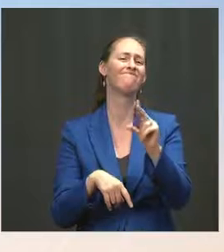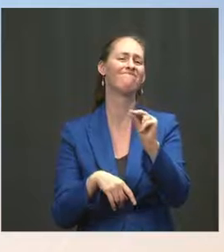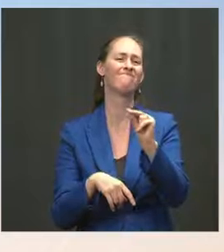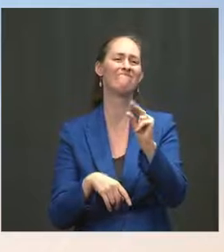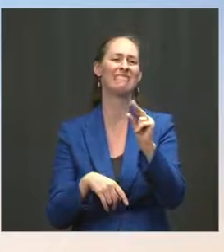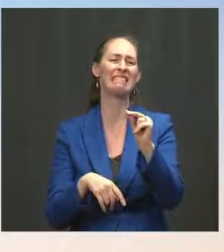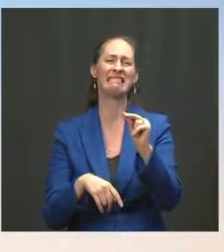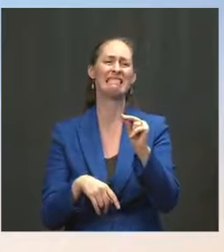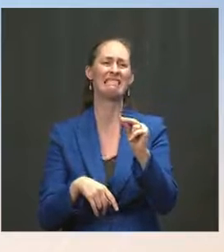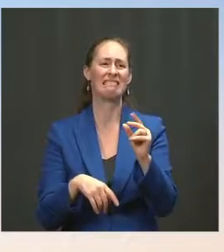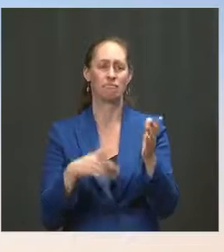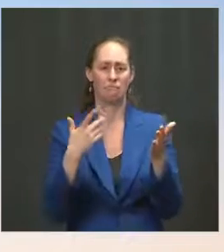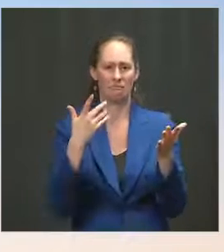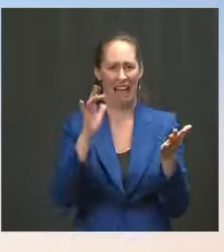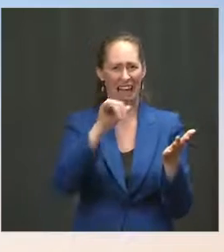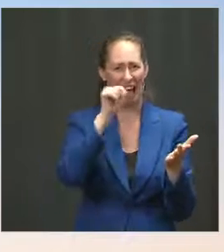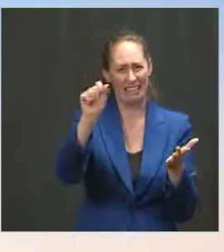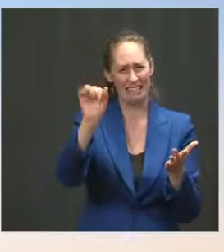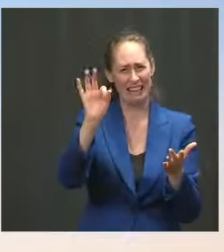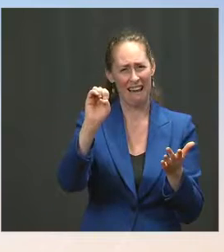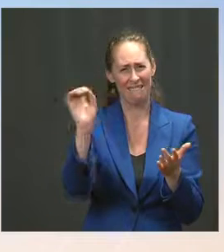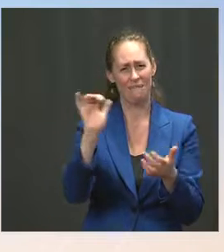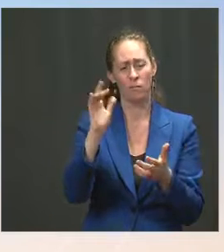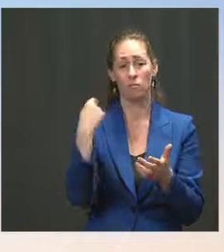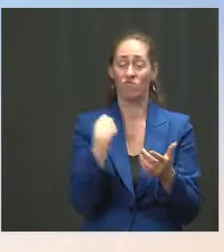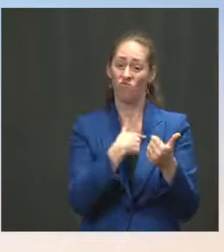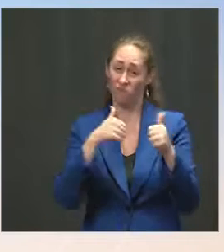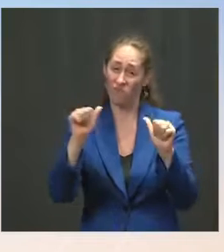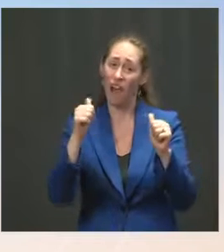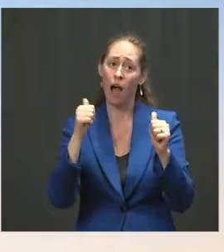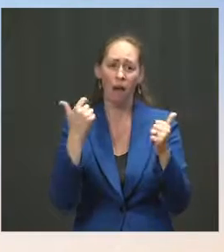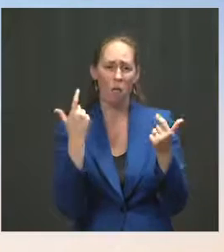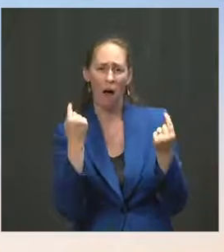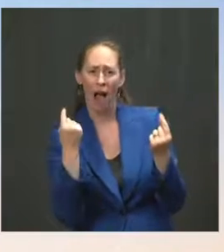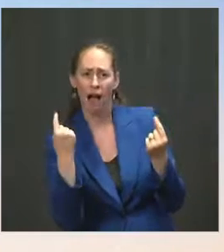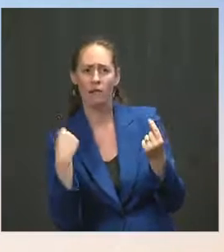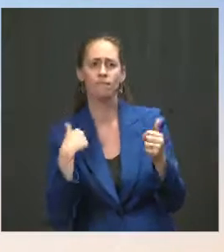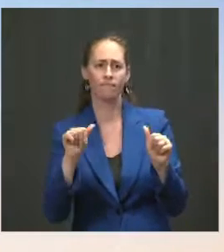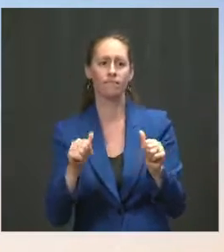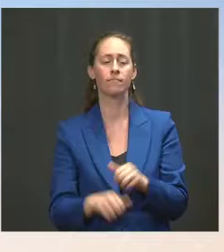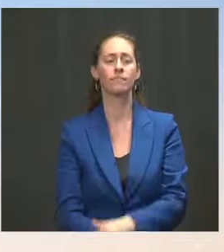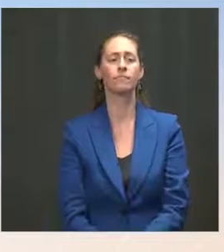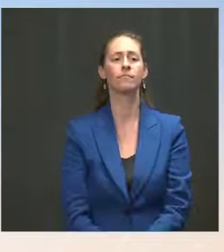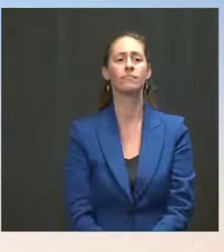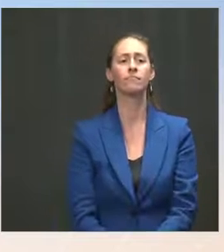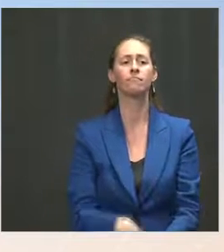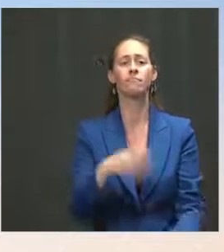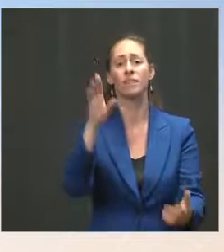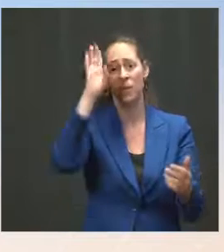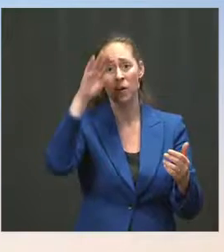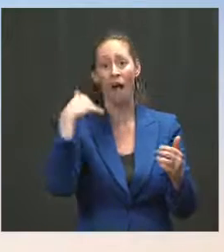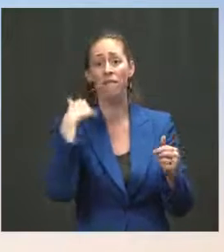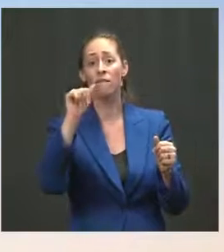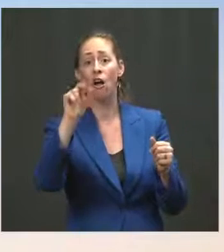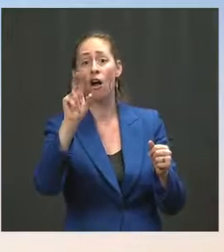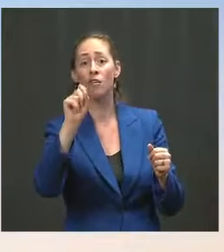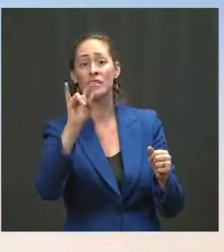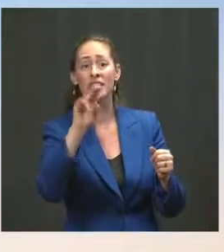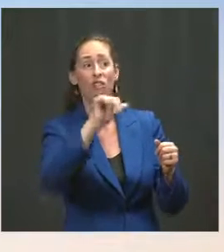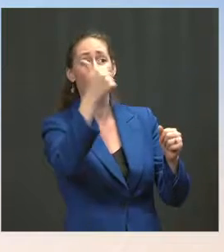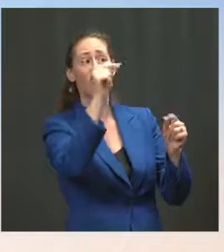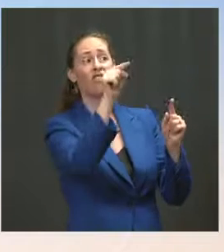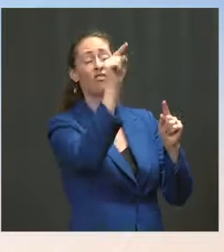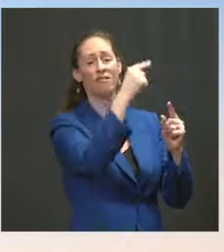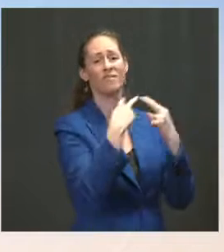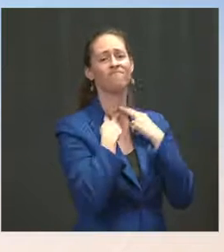do it using every tool in our disposal to bring Austin and all hostages held in Syria home. I just want to follow up because